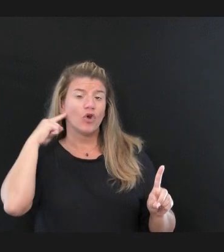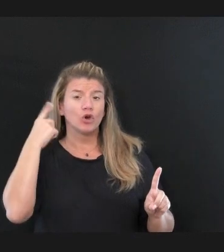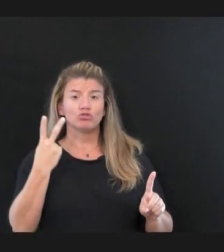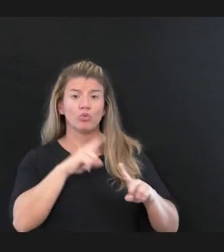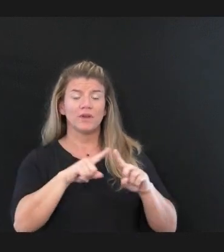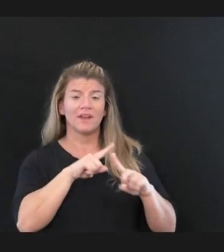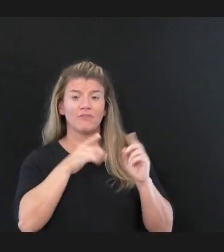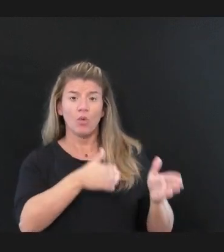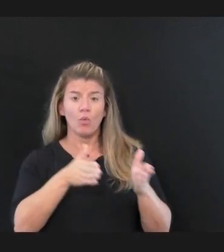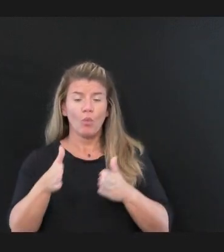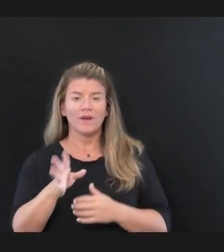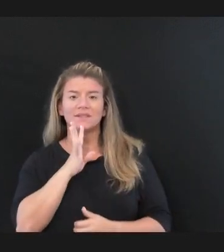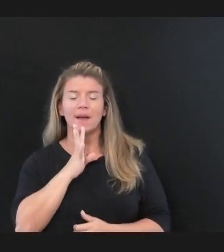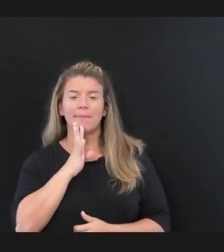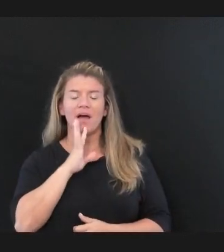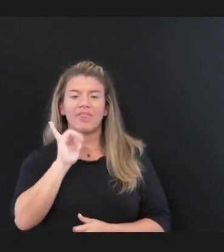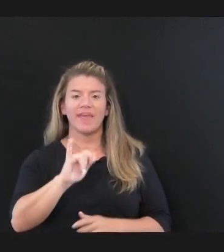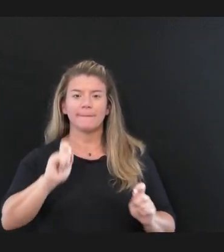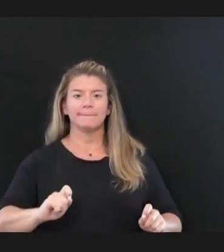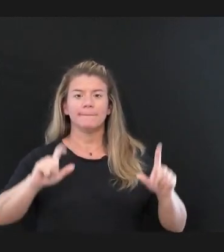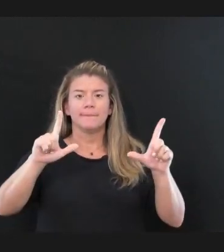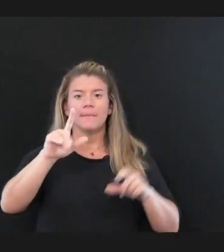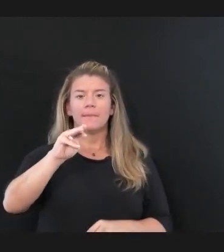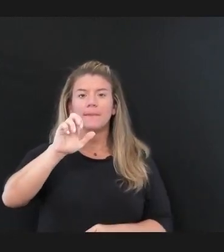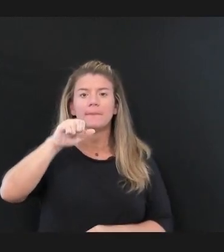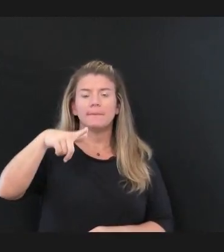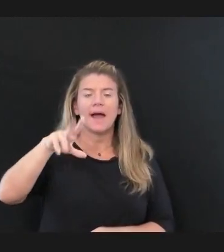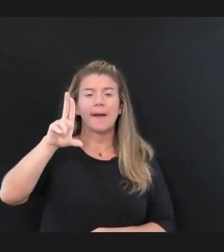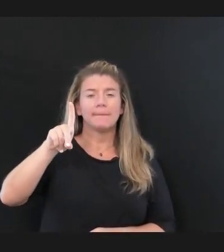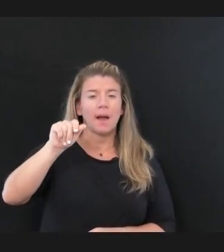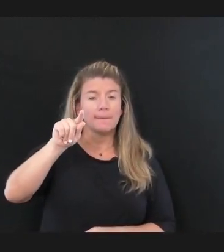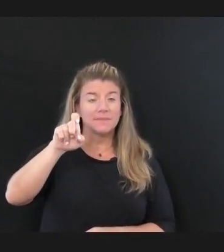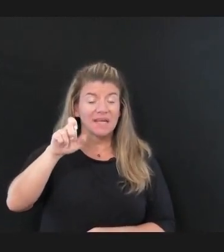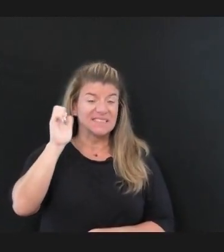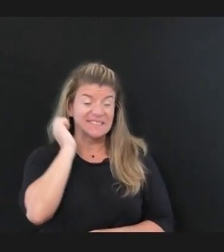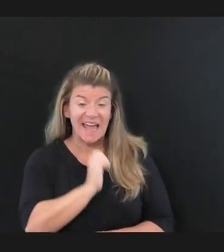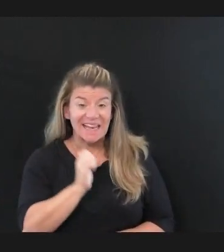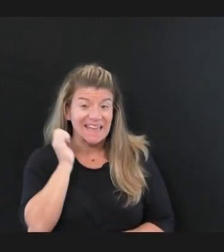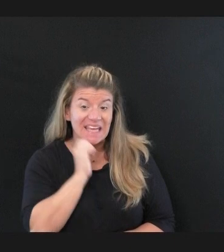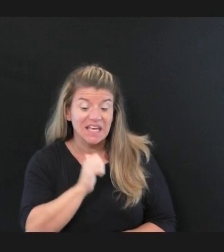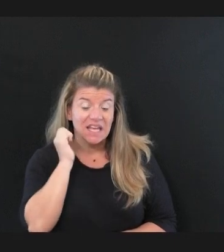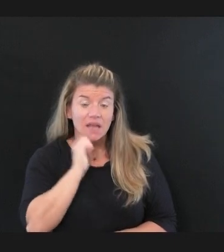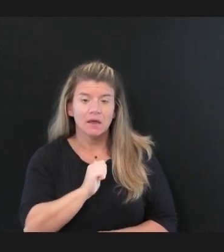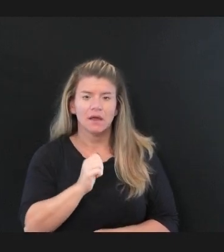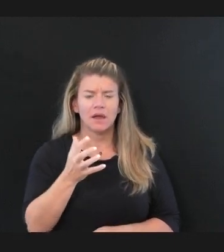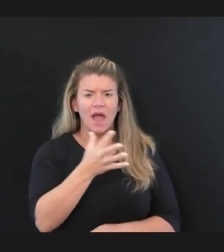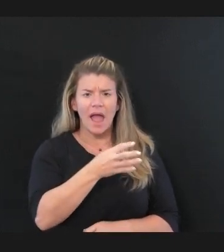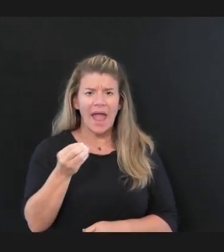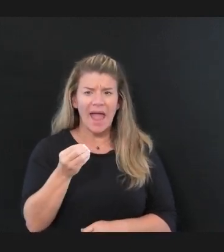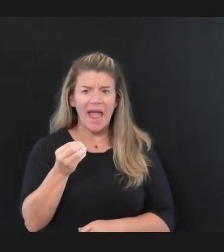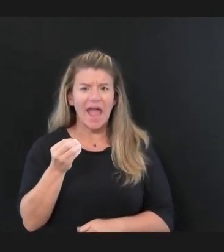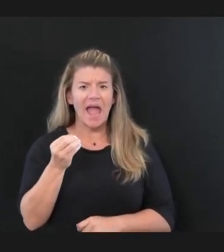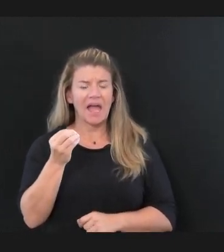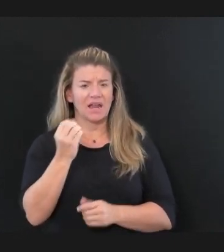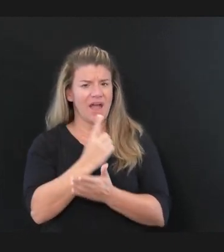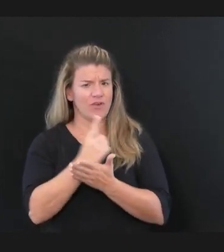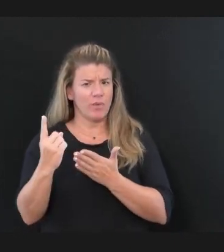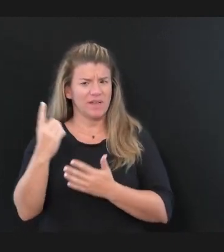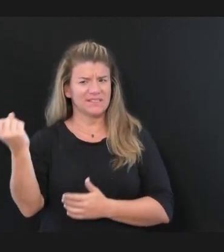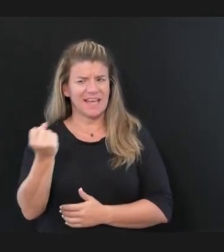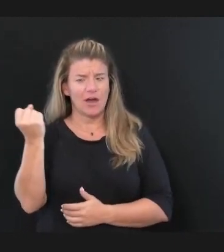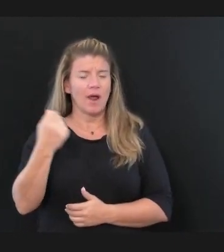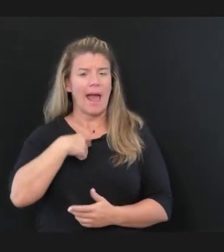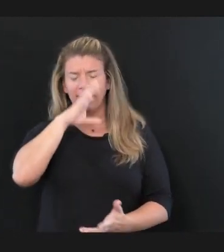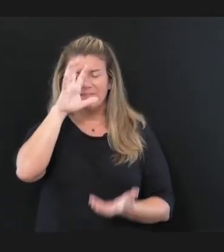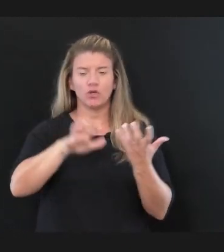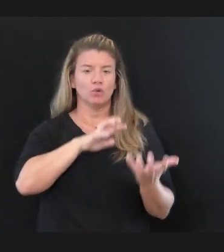about updating this map daily and updating this map every Saturday. I'm a little